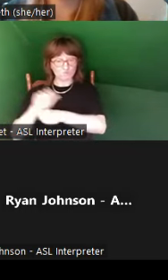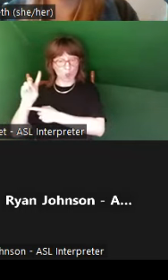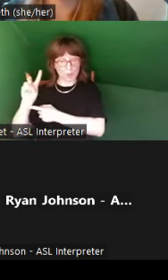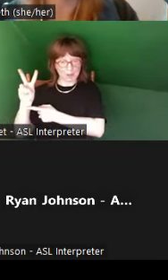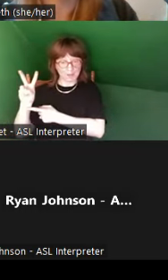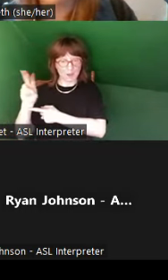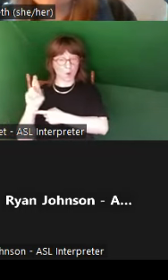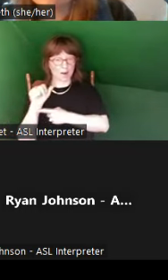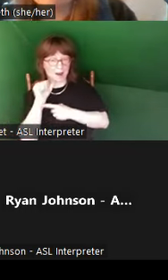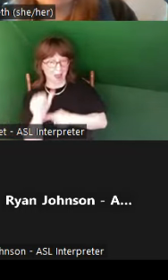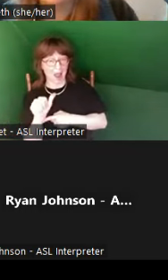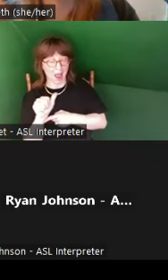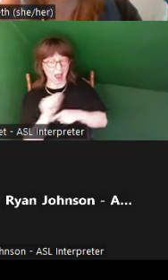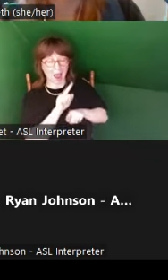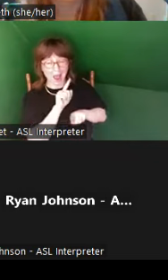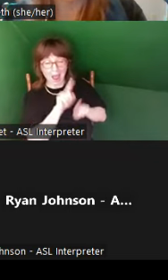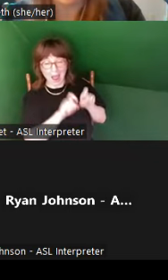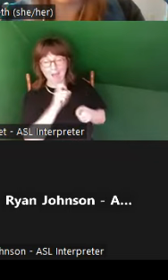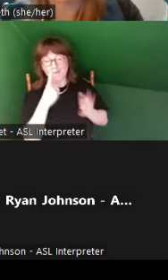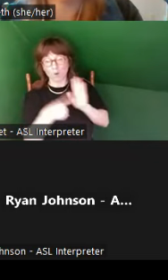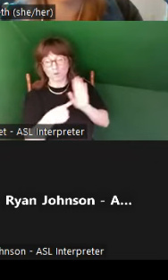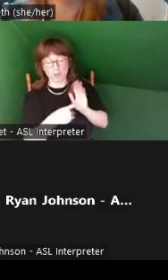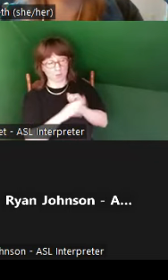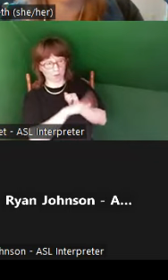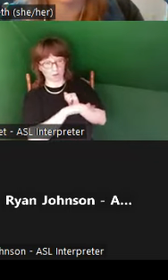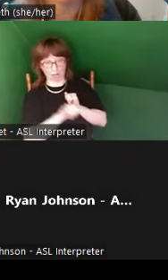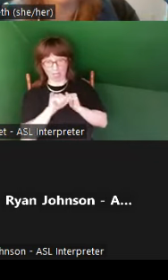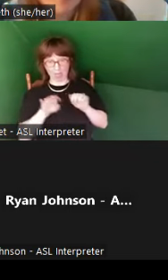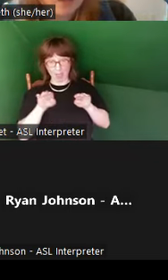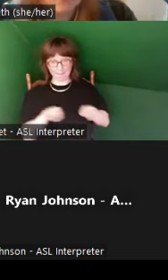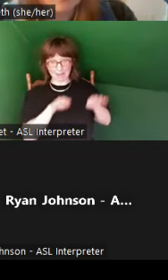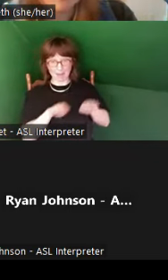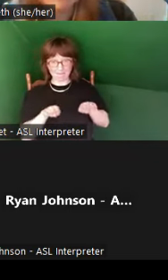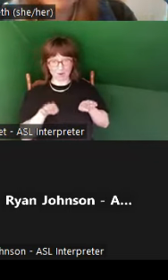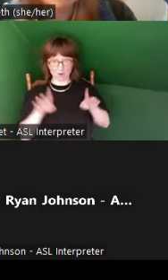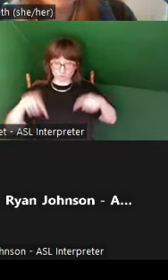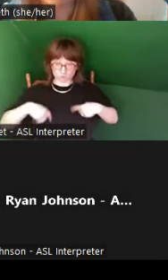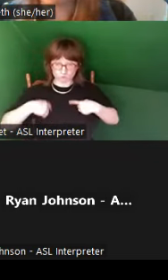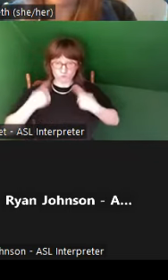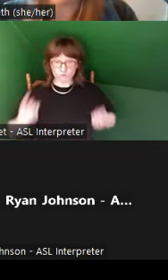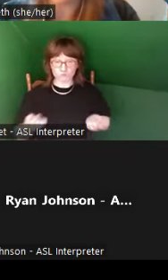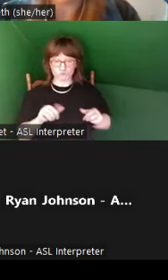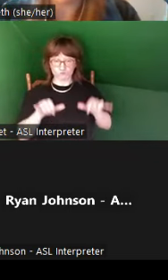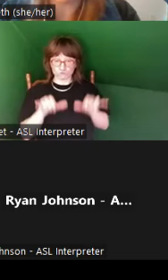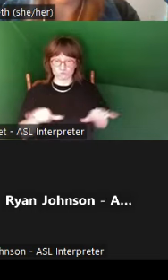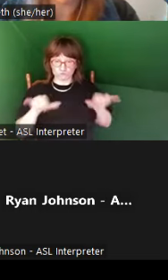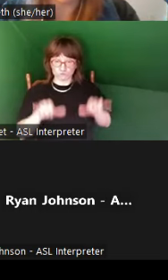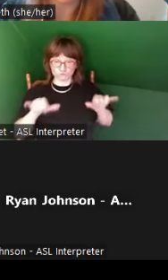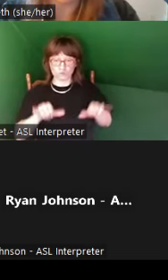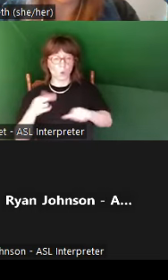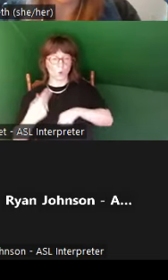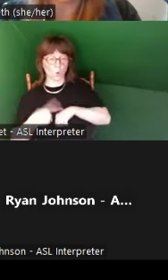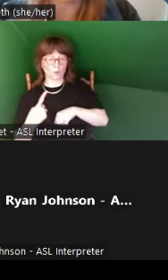not, you can ask questions like, is this behavior part of an ongoing pattern? Is it a one-time